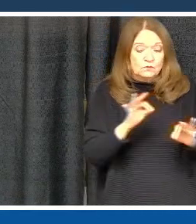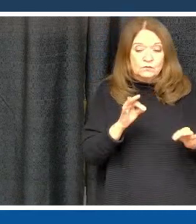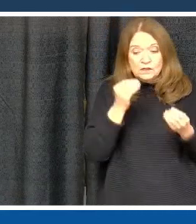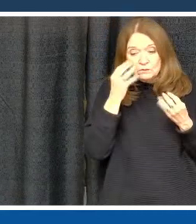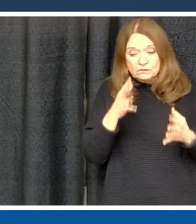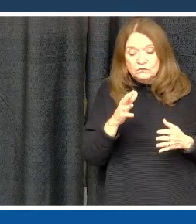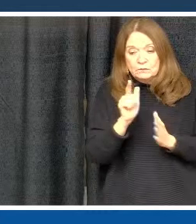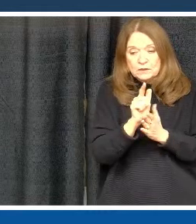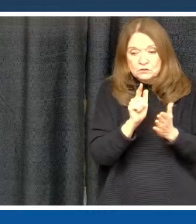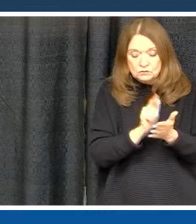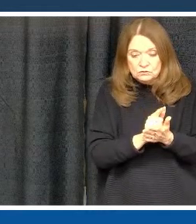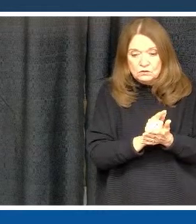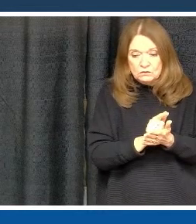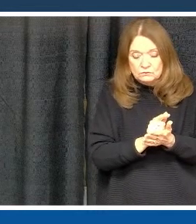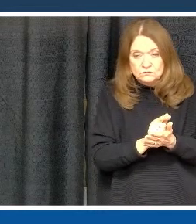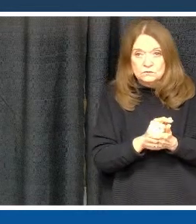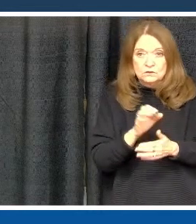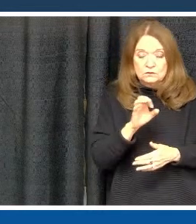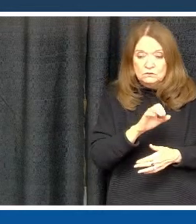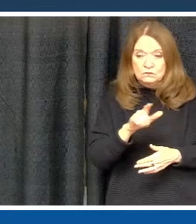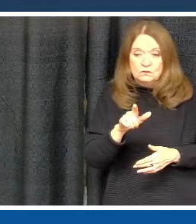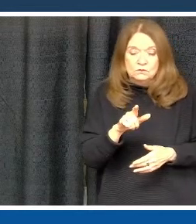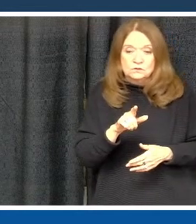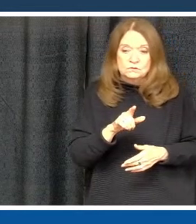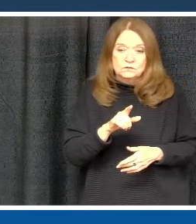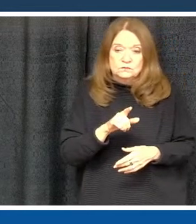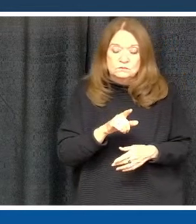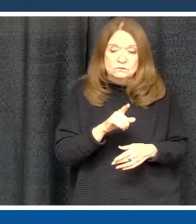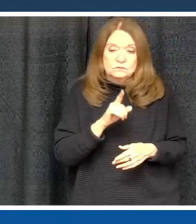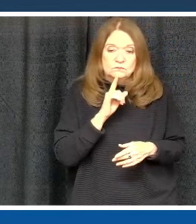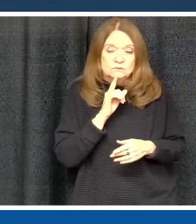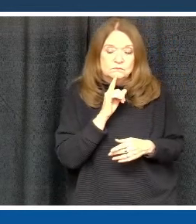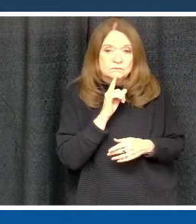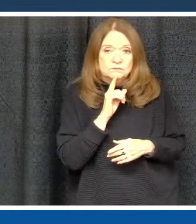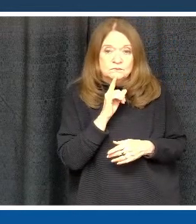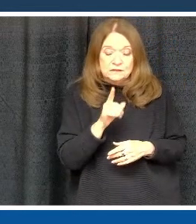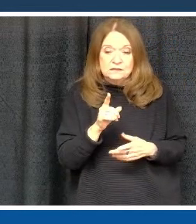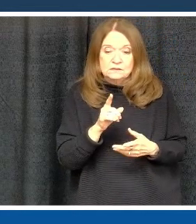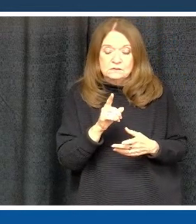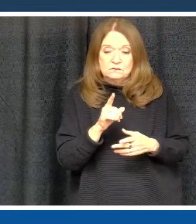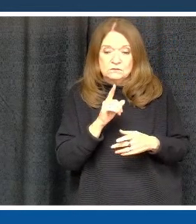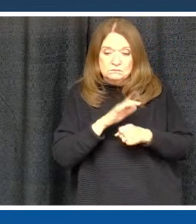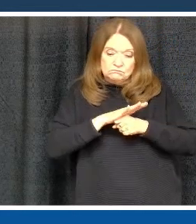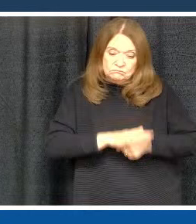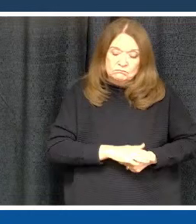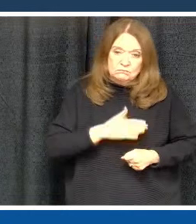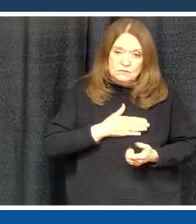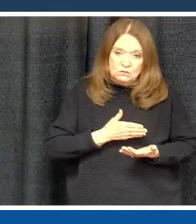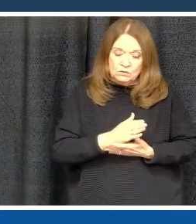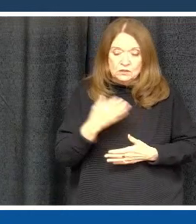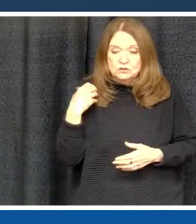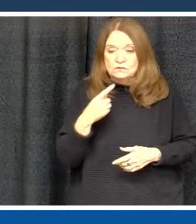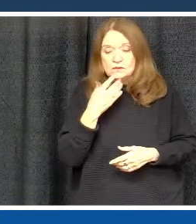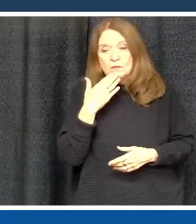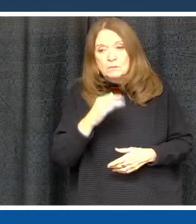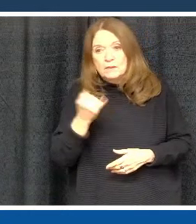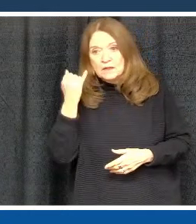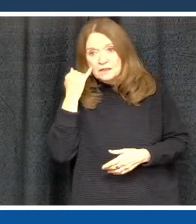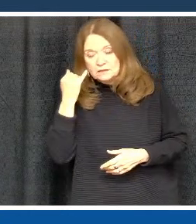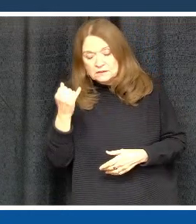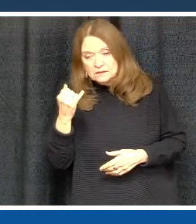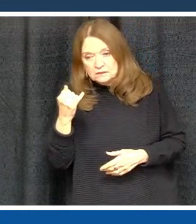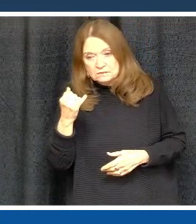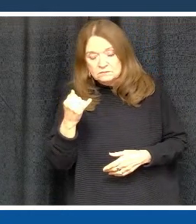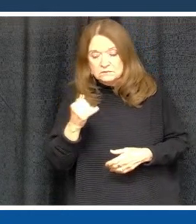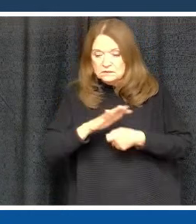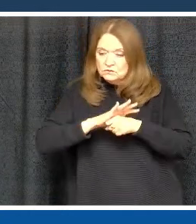information law, and Clarksville is stifling my rights. The chief said it was a bad idea, it could be dangerous, and squelched the